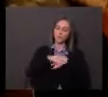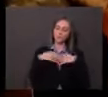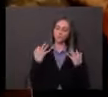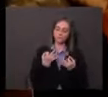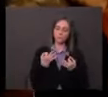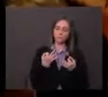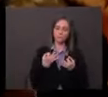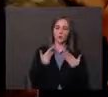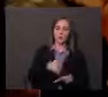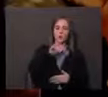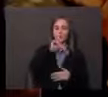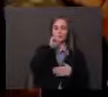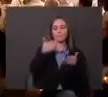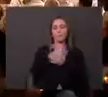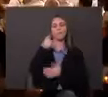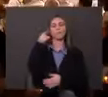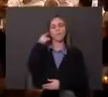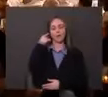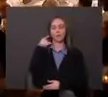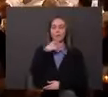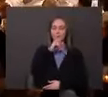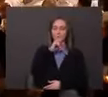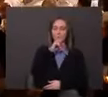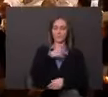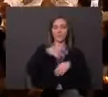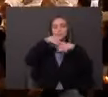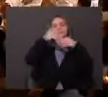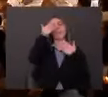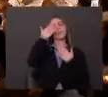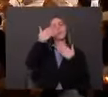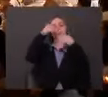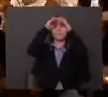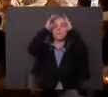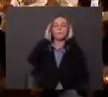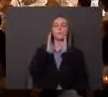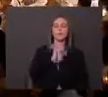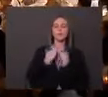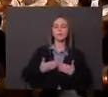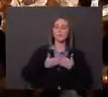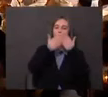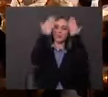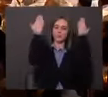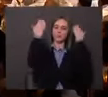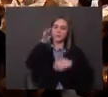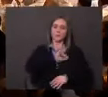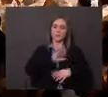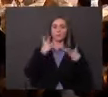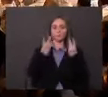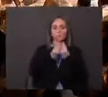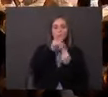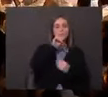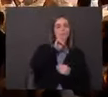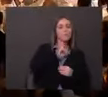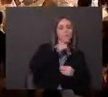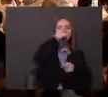hora da nossa morte. Amém. Hail Mary, full of grace, the Lord is with thee. Blessed art